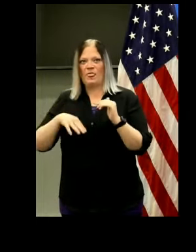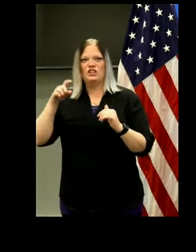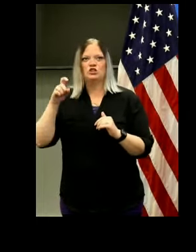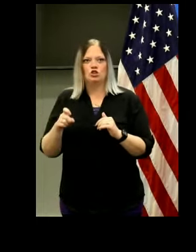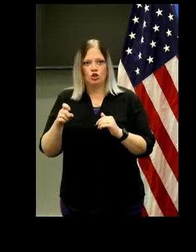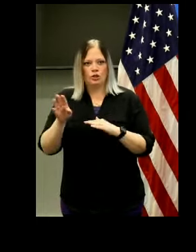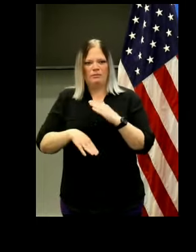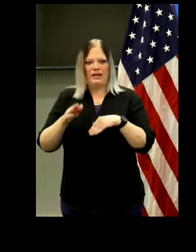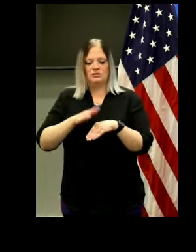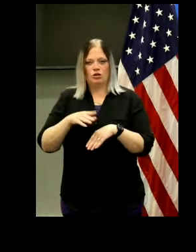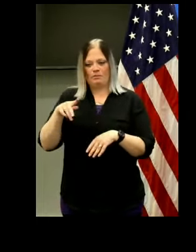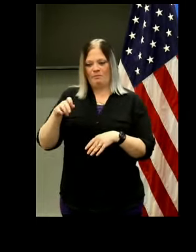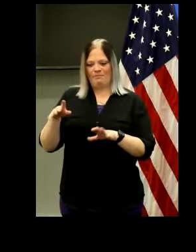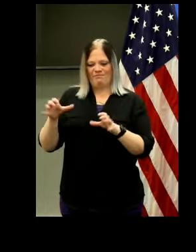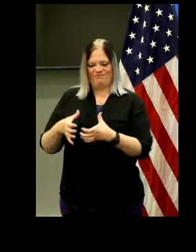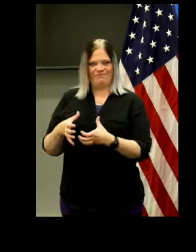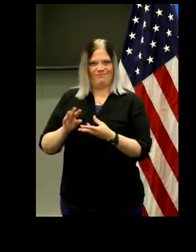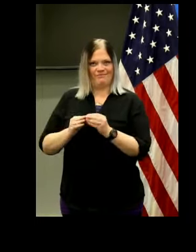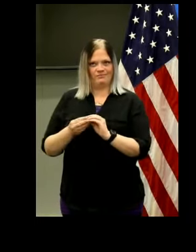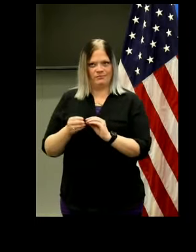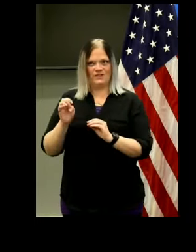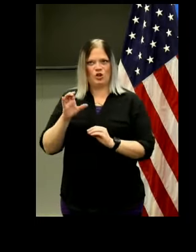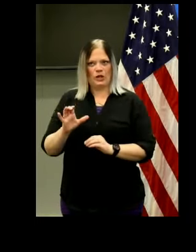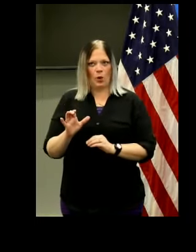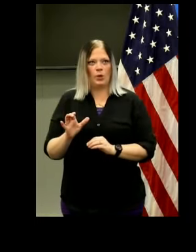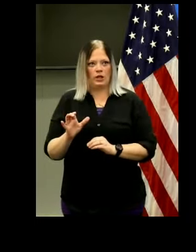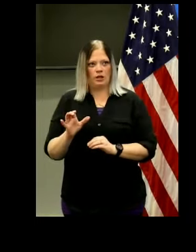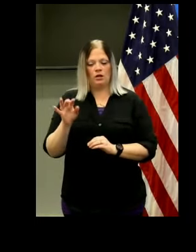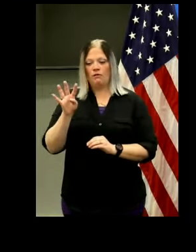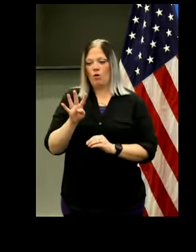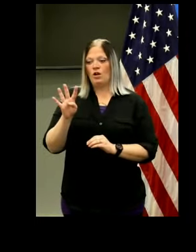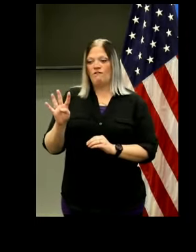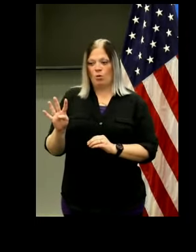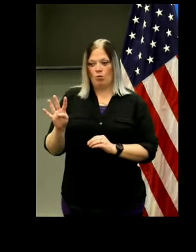on the population of Erie County.